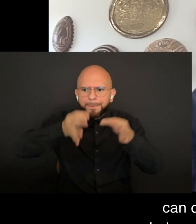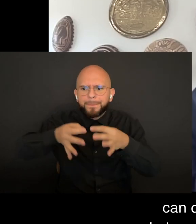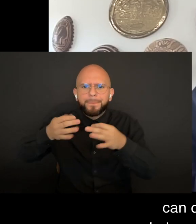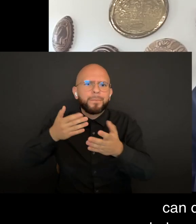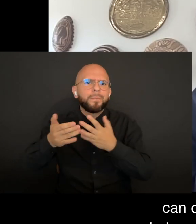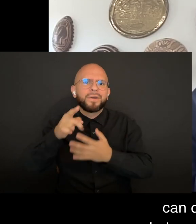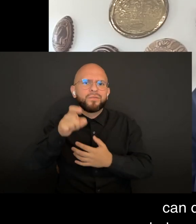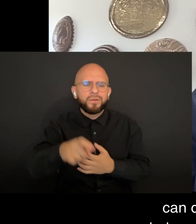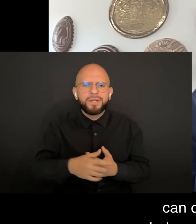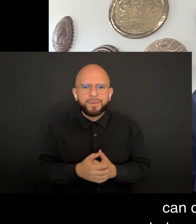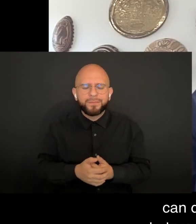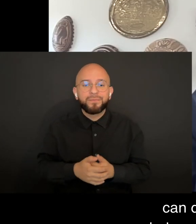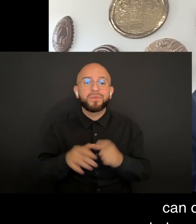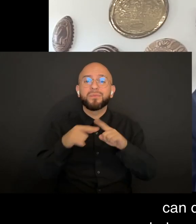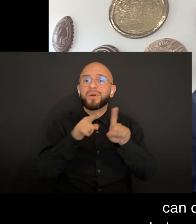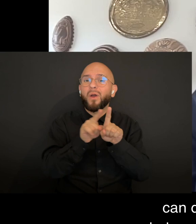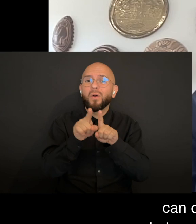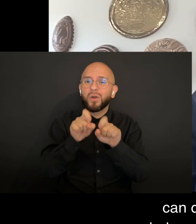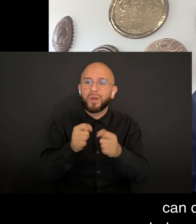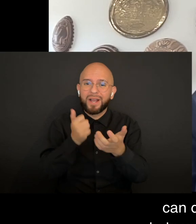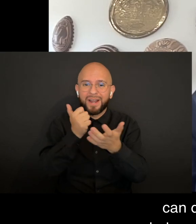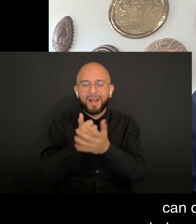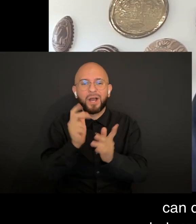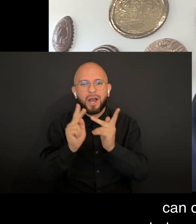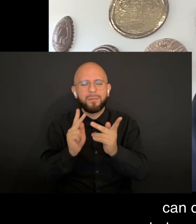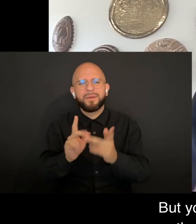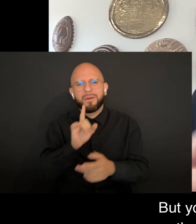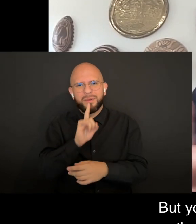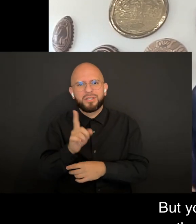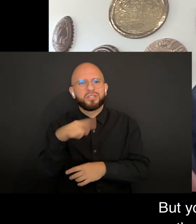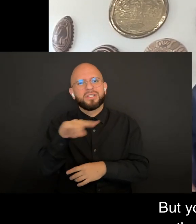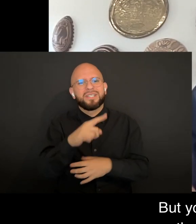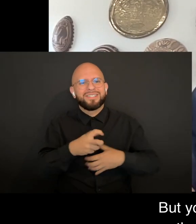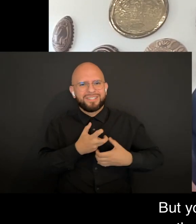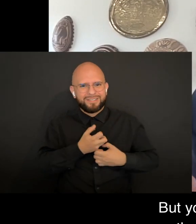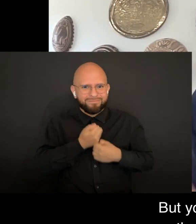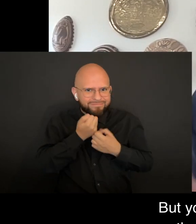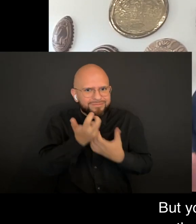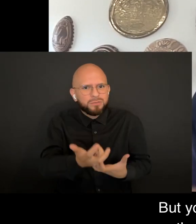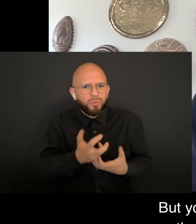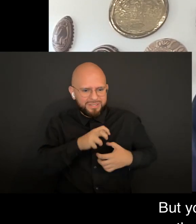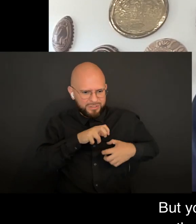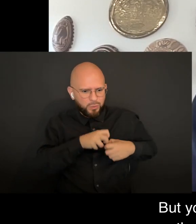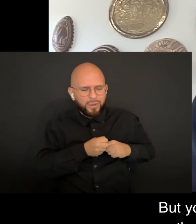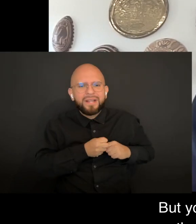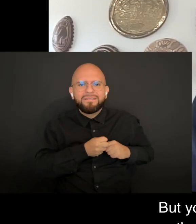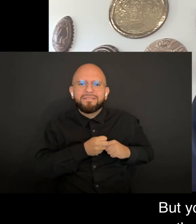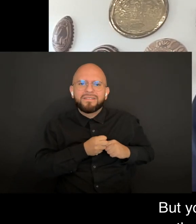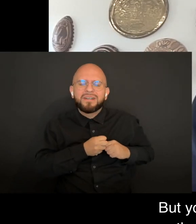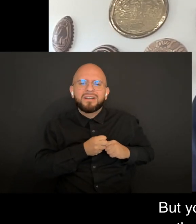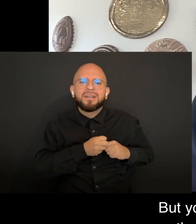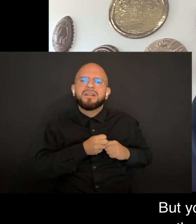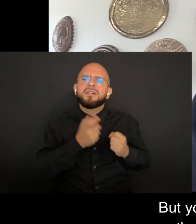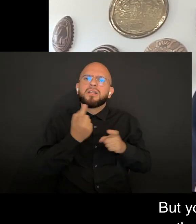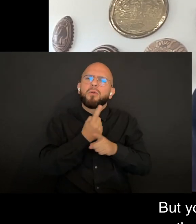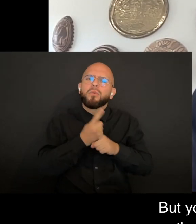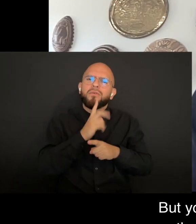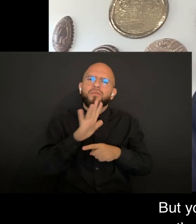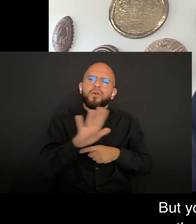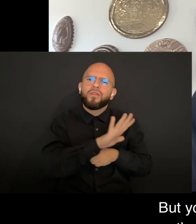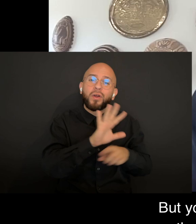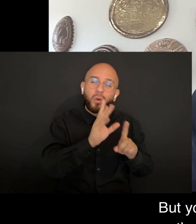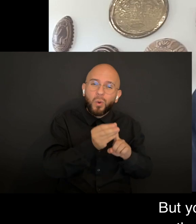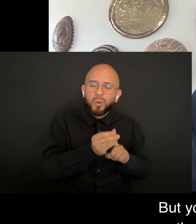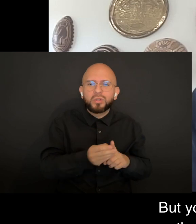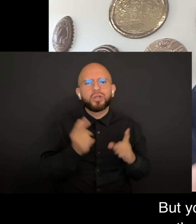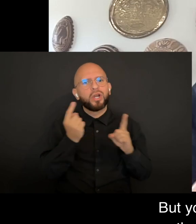can help you make the decisions that you need to make. But you can also help people find ways to express their grief that